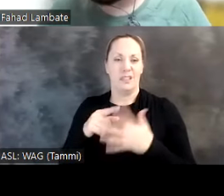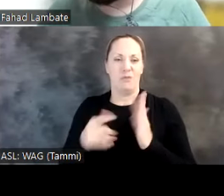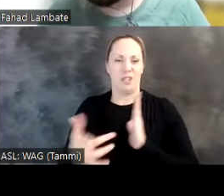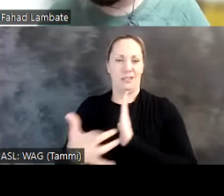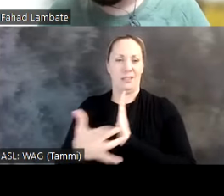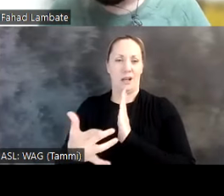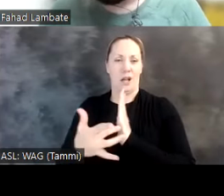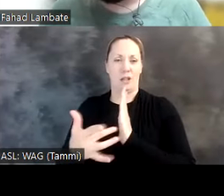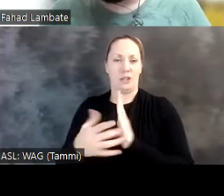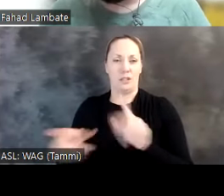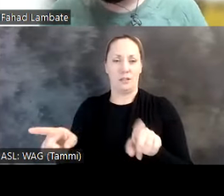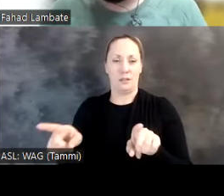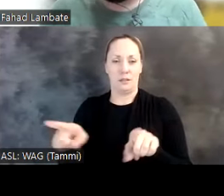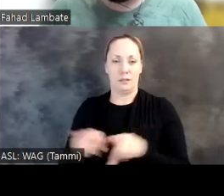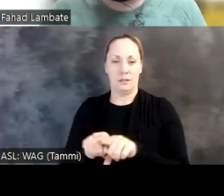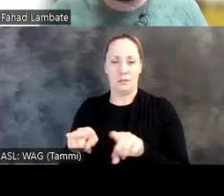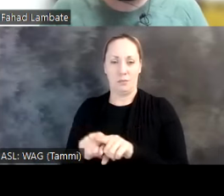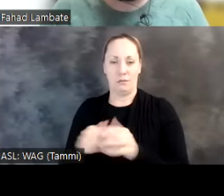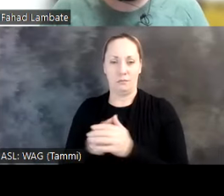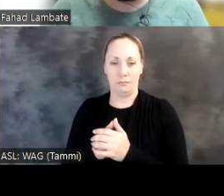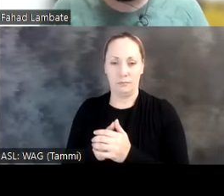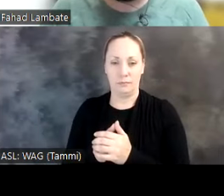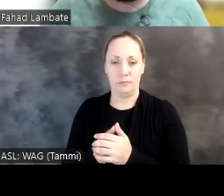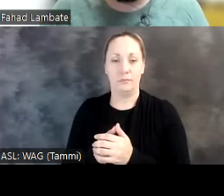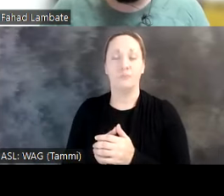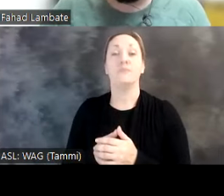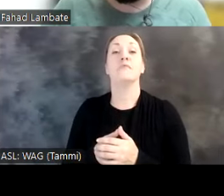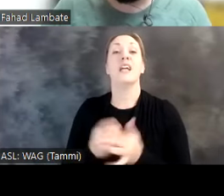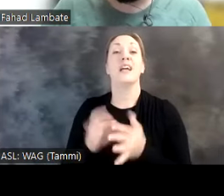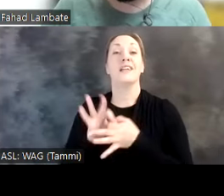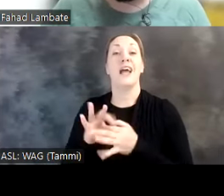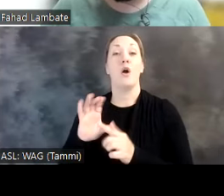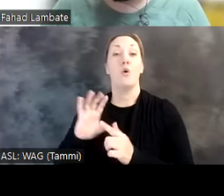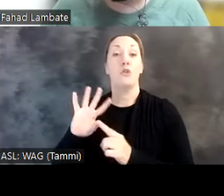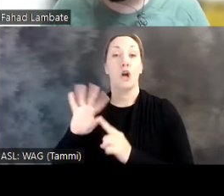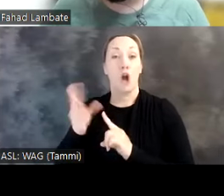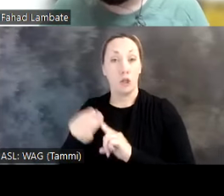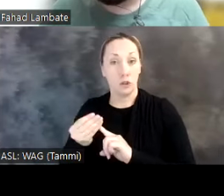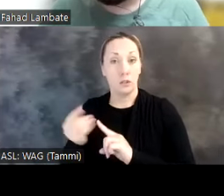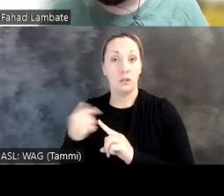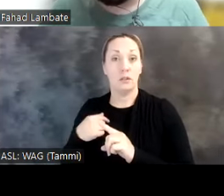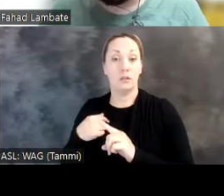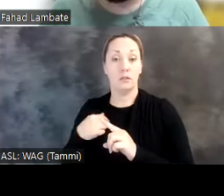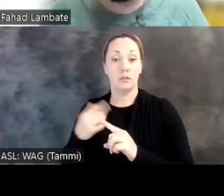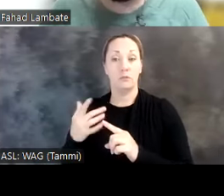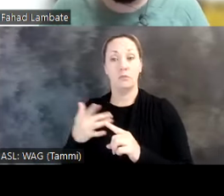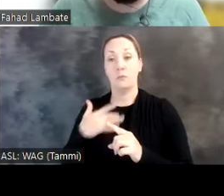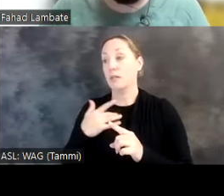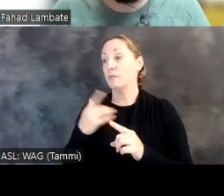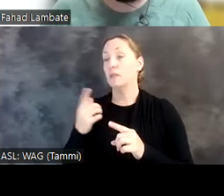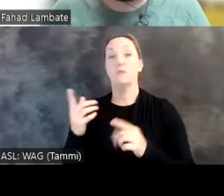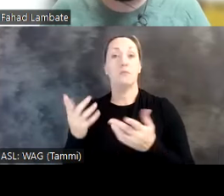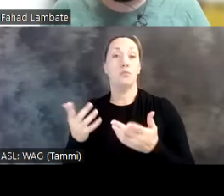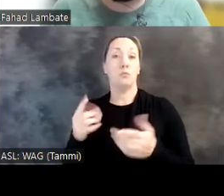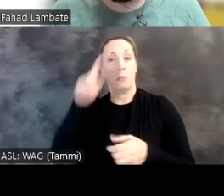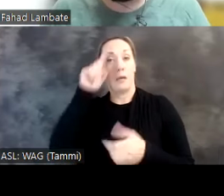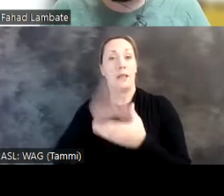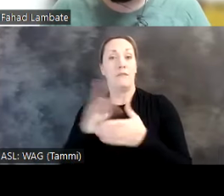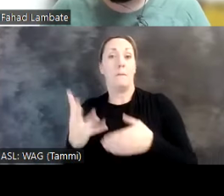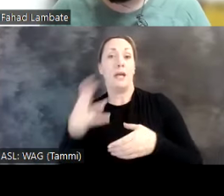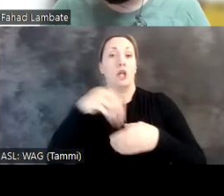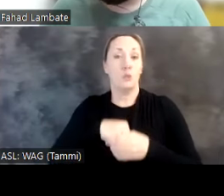technologies as well. When it comes to the culture, we believe in being inclusive, wherein